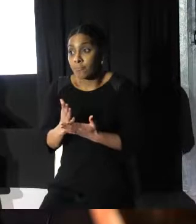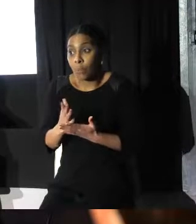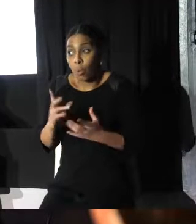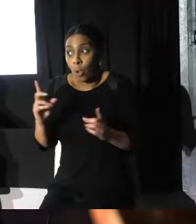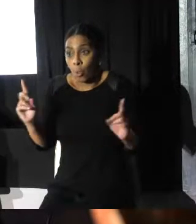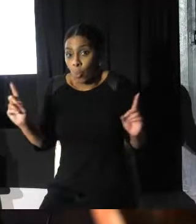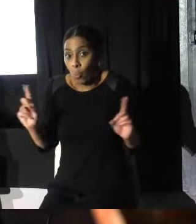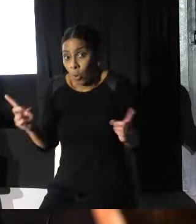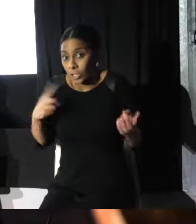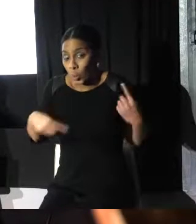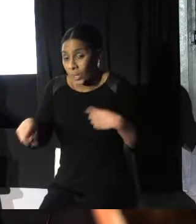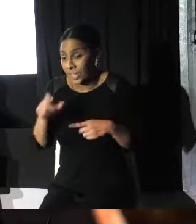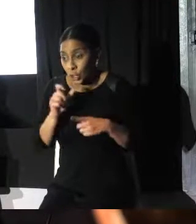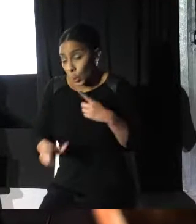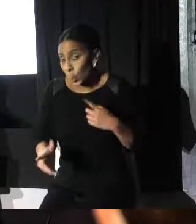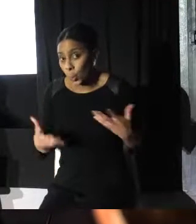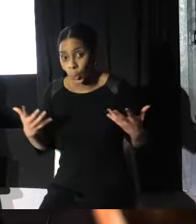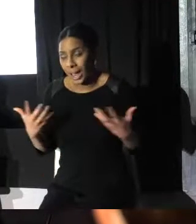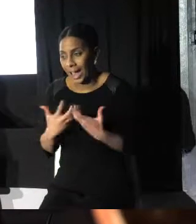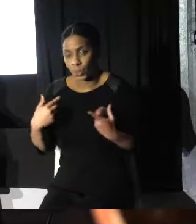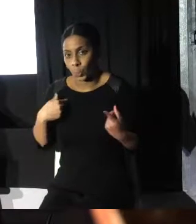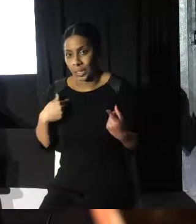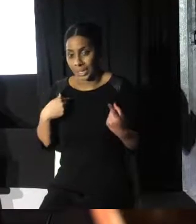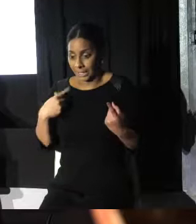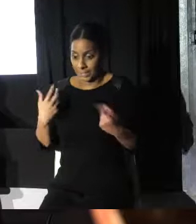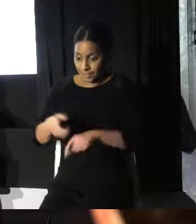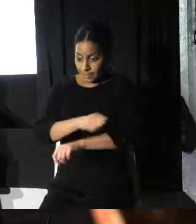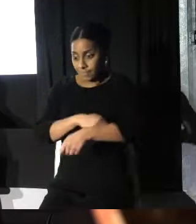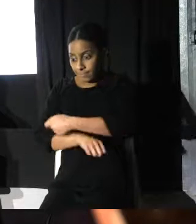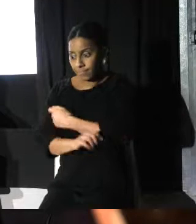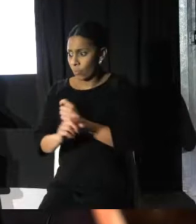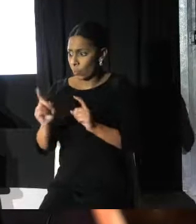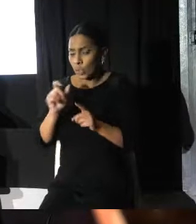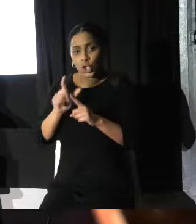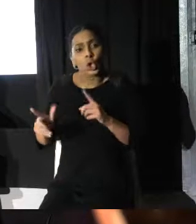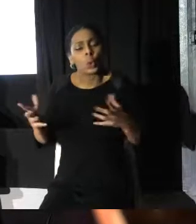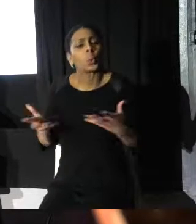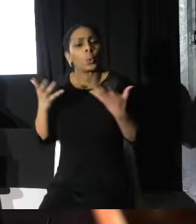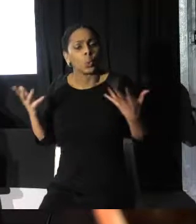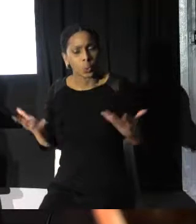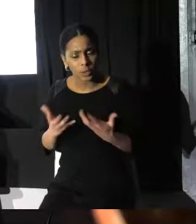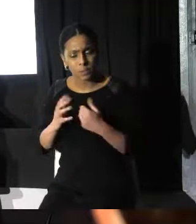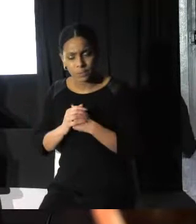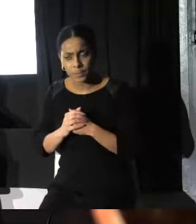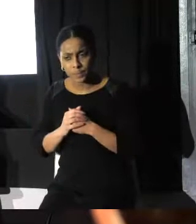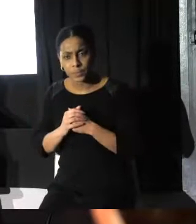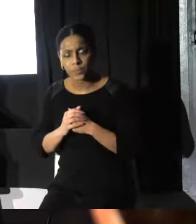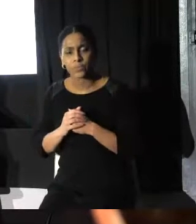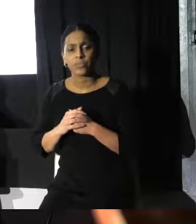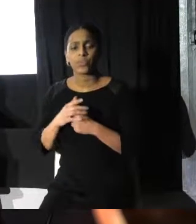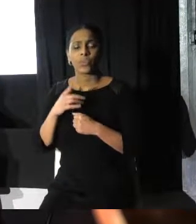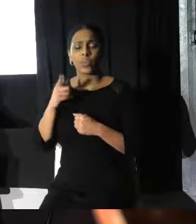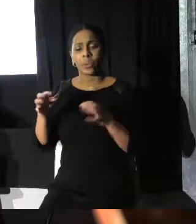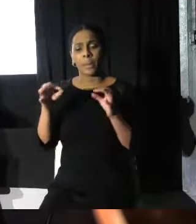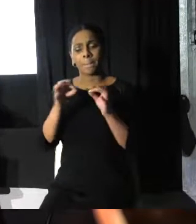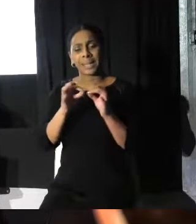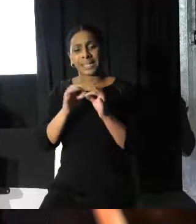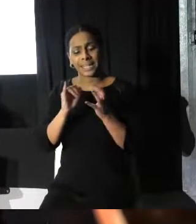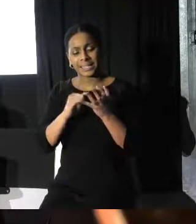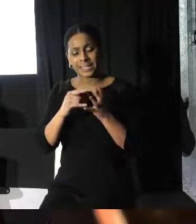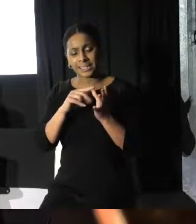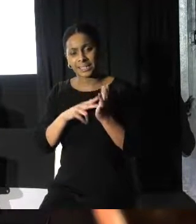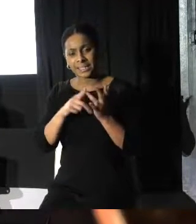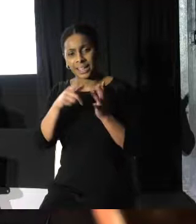how do we operationalize this? How does this mean something? Certainly with Bénédicte Savoy and also